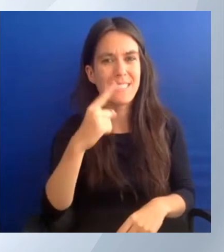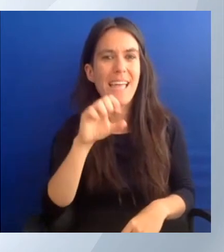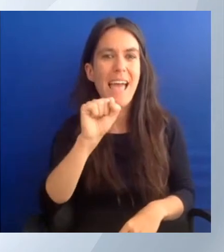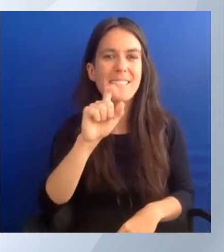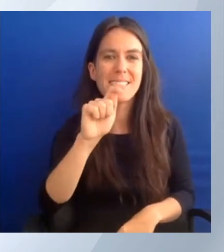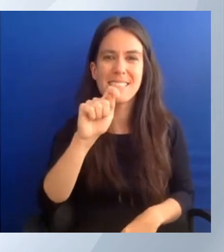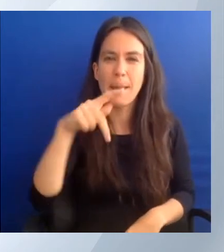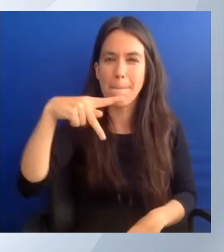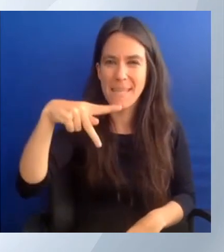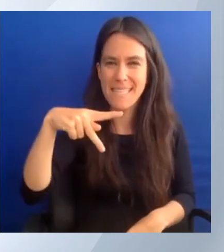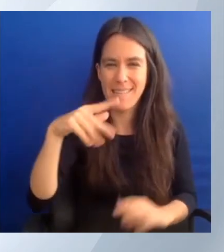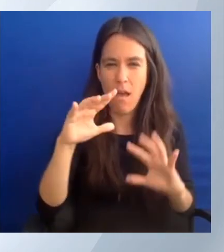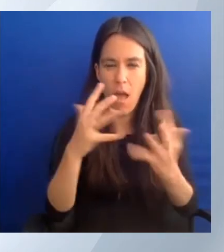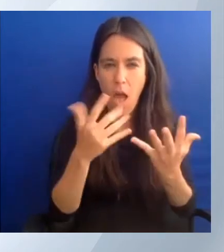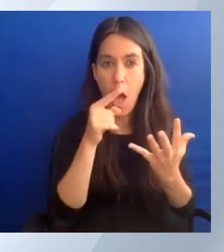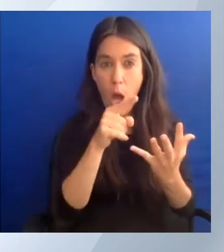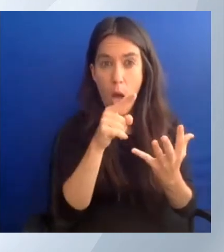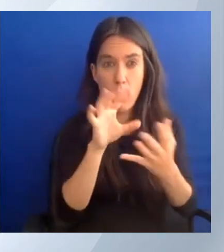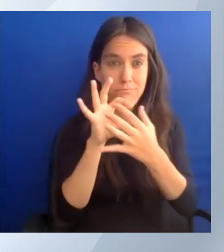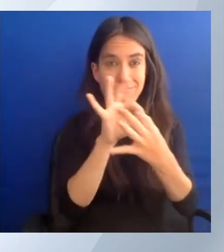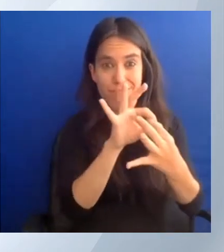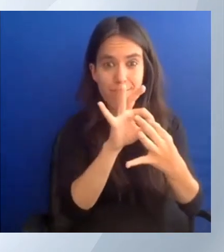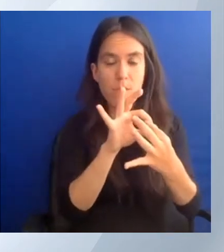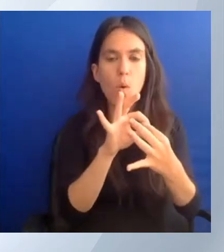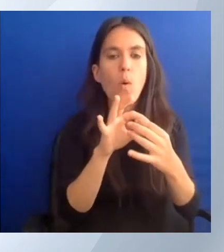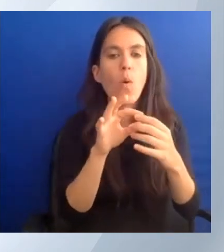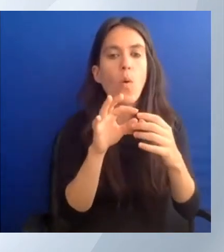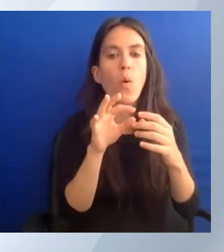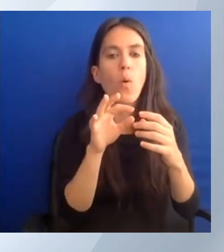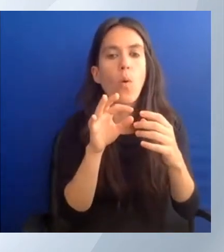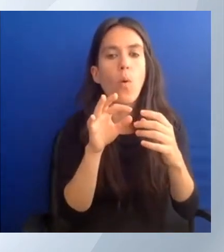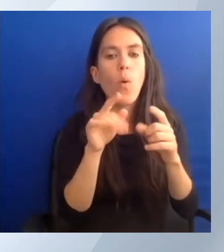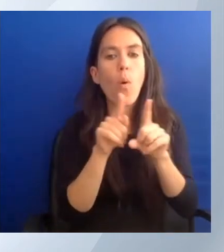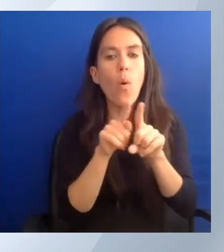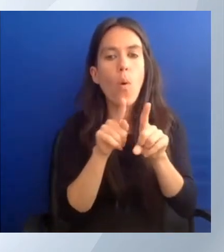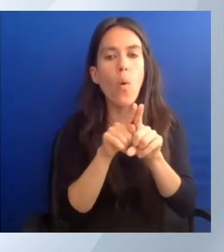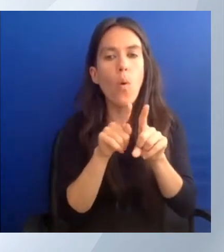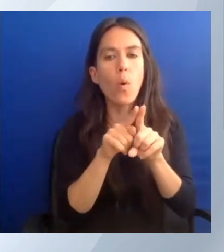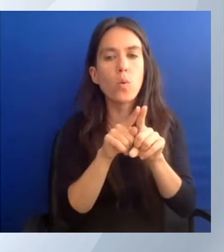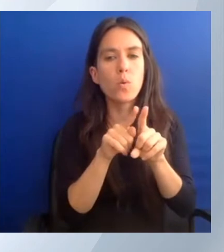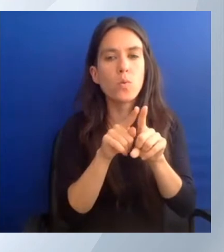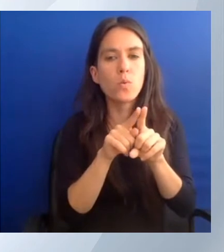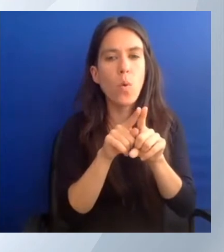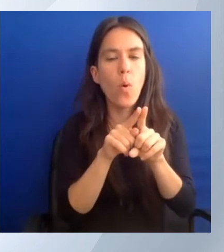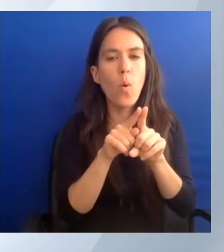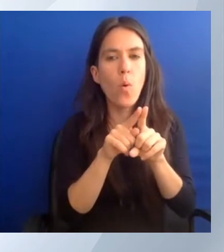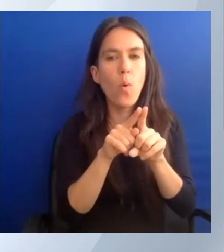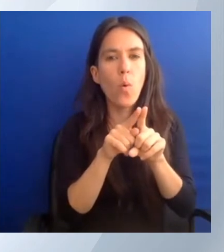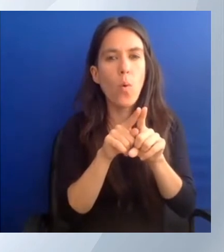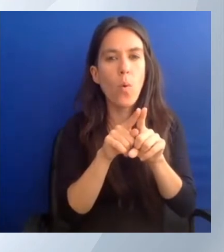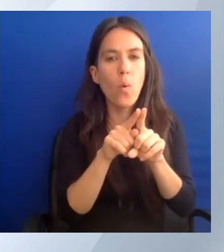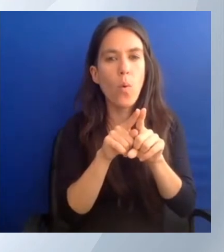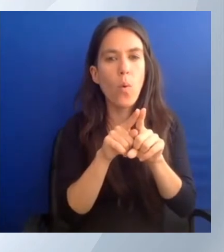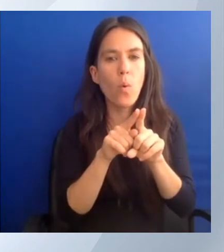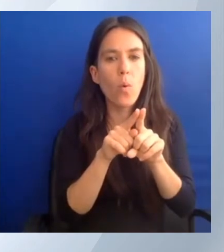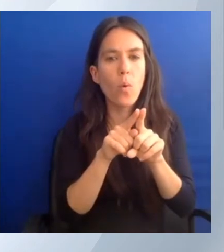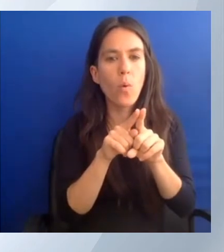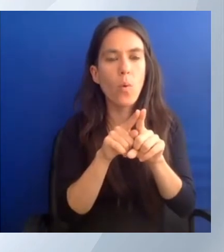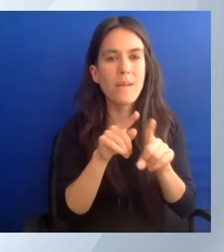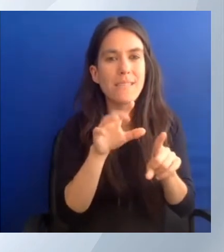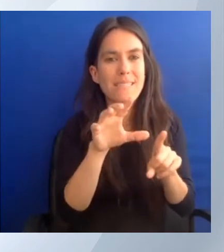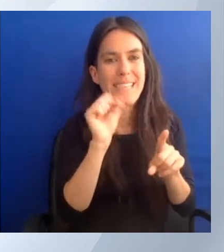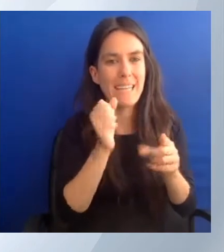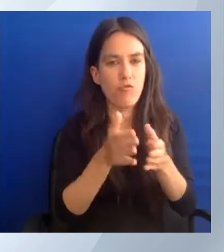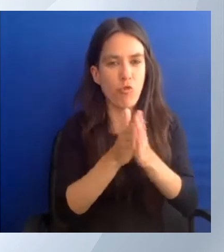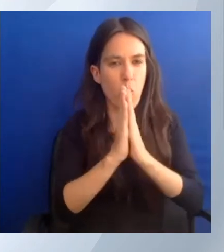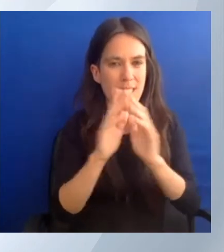GET requests, but it can also take the same request as topics.